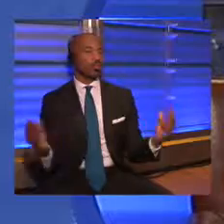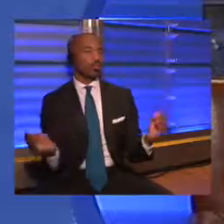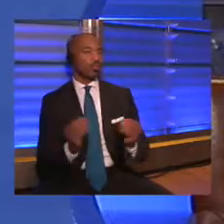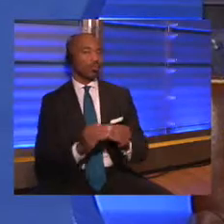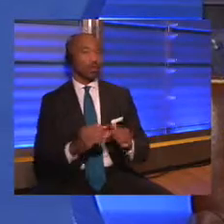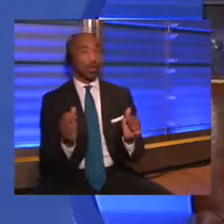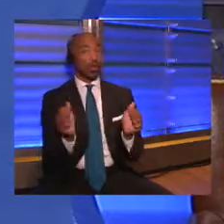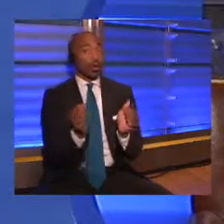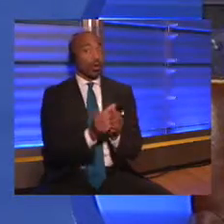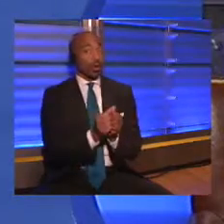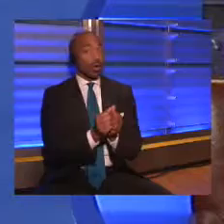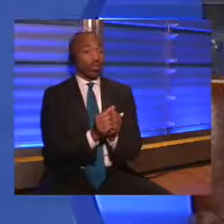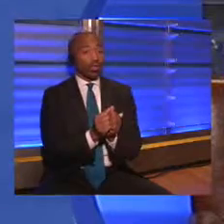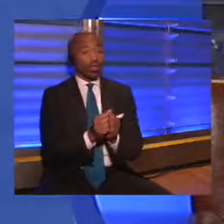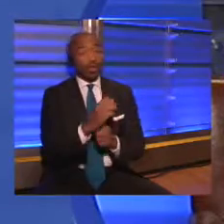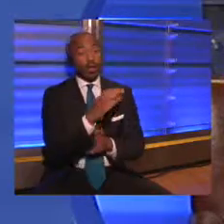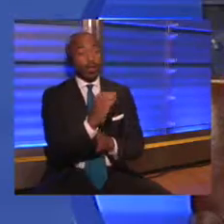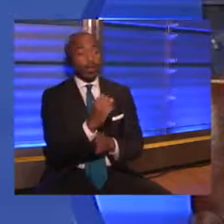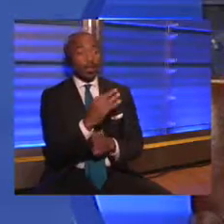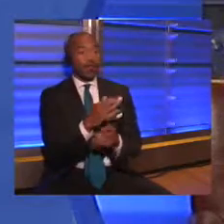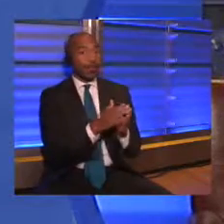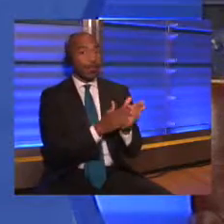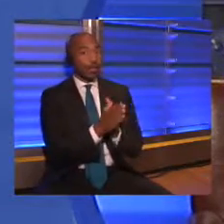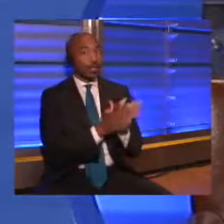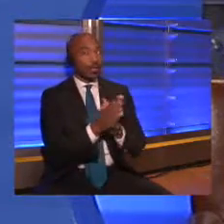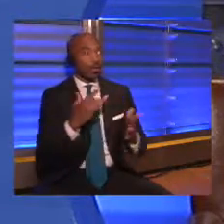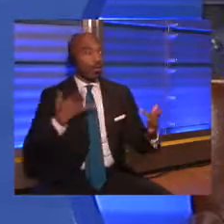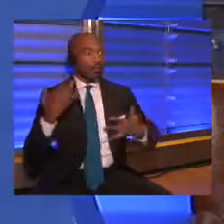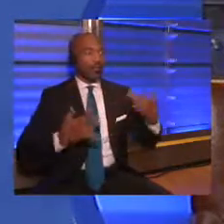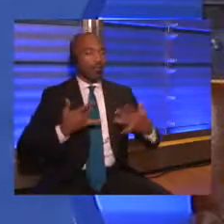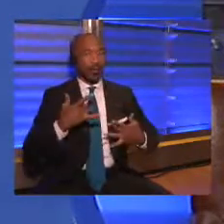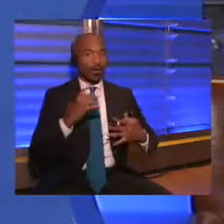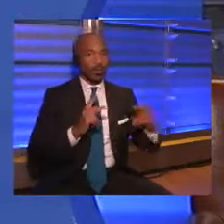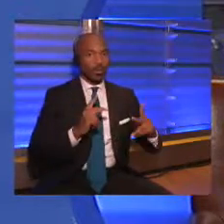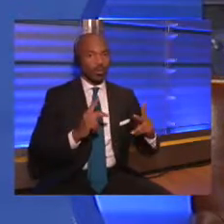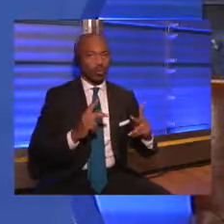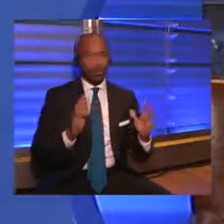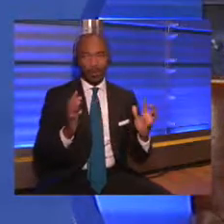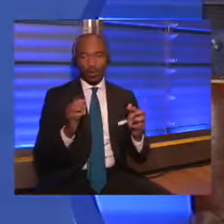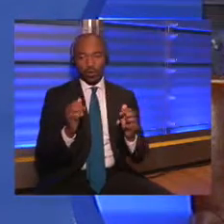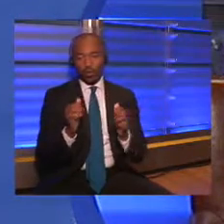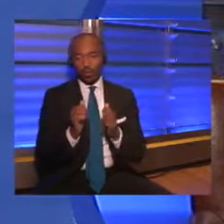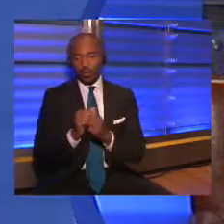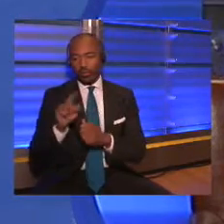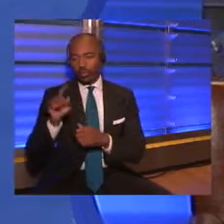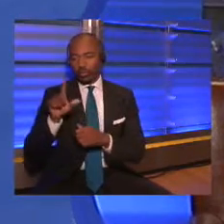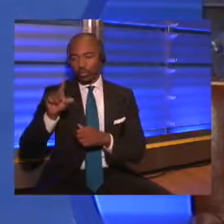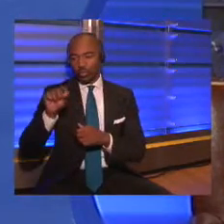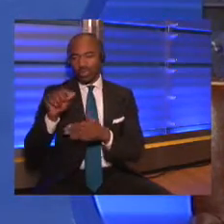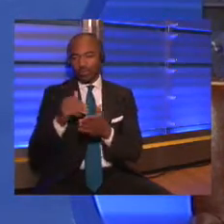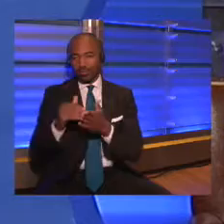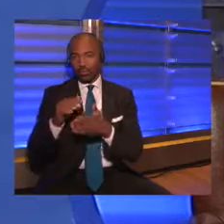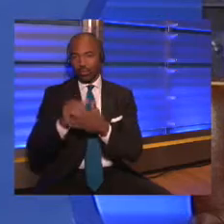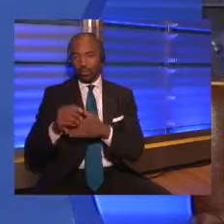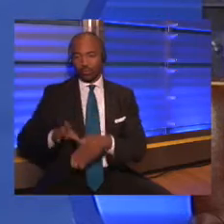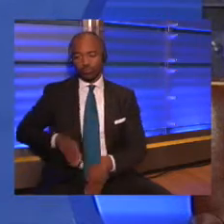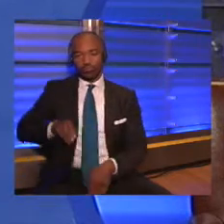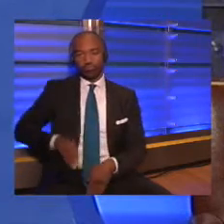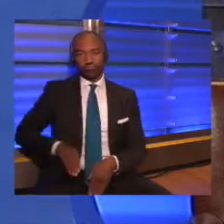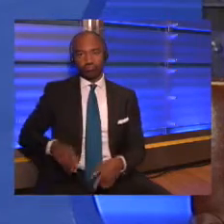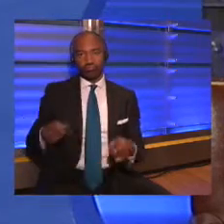with a company of passionate, fired-up people than they could ever do with $120 million in their pocket.